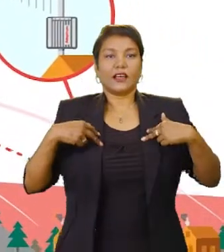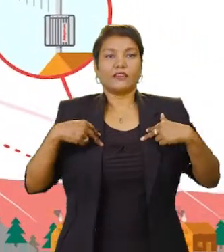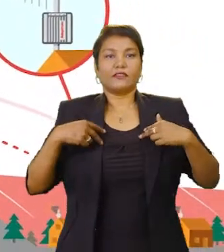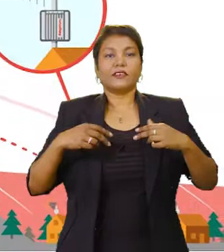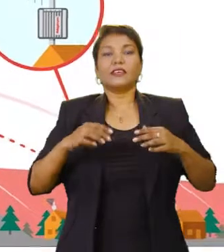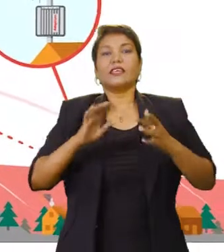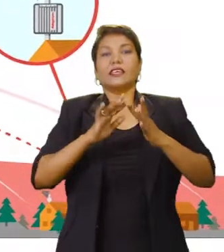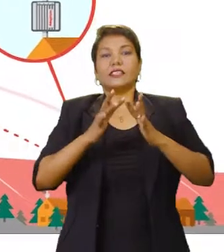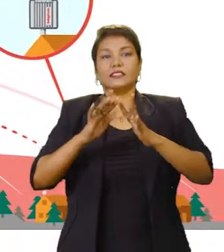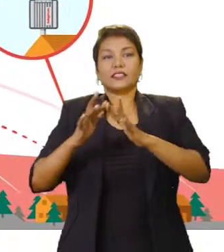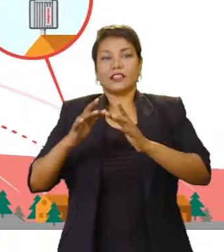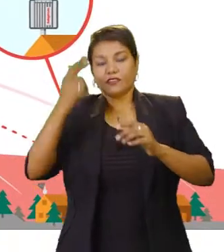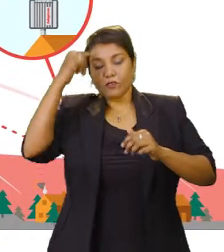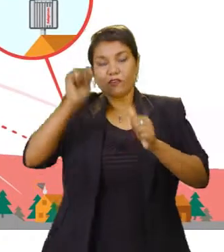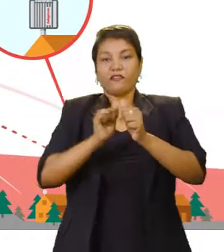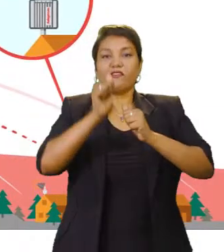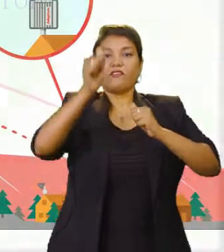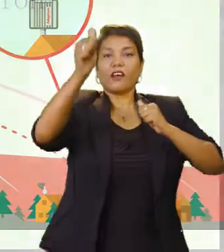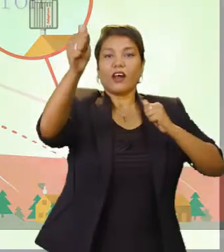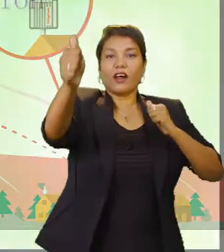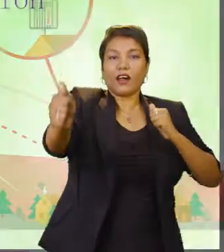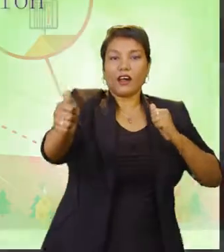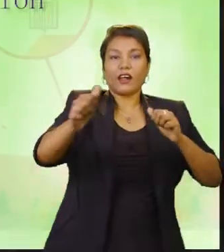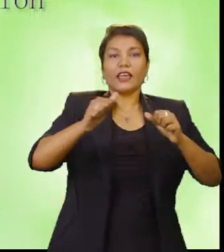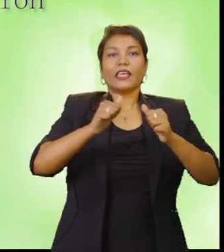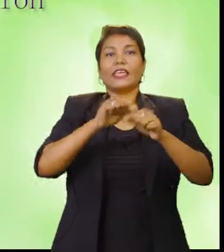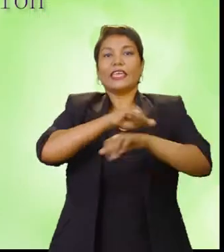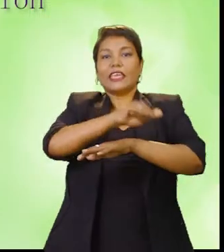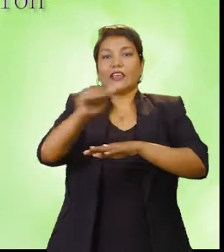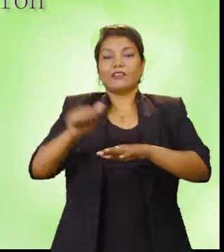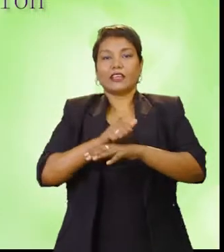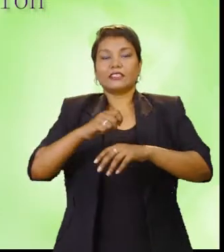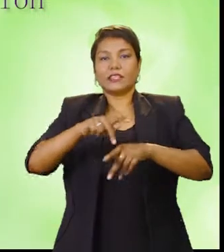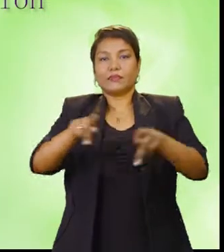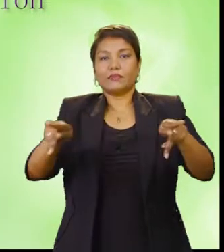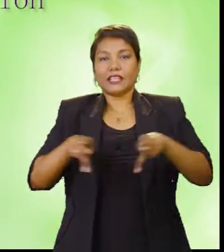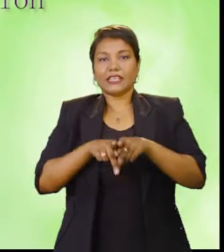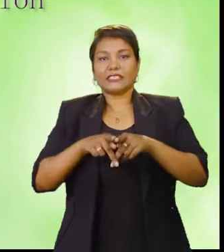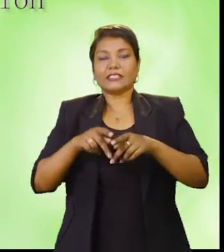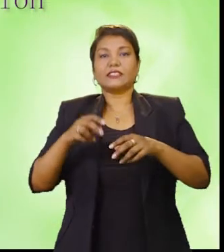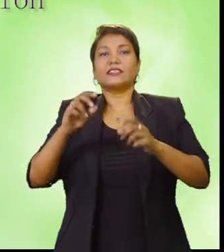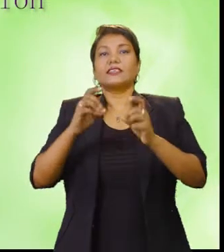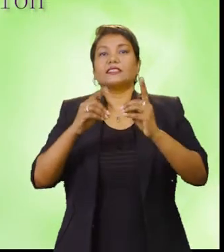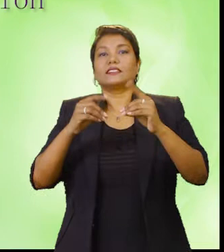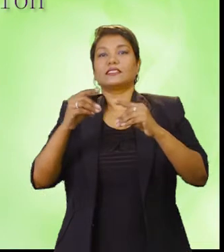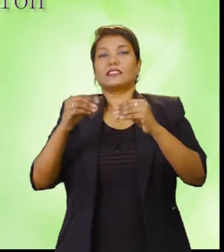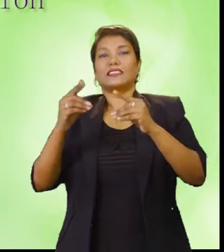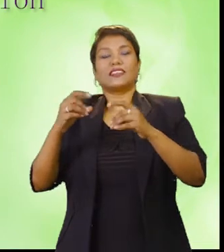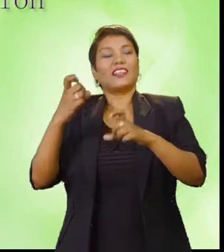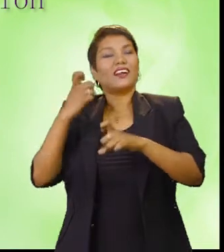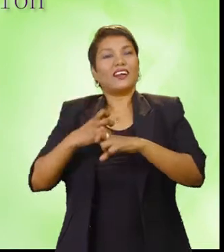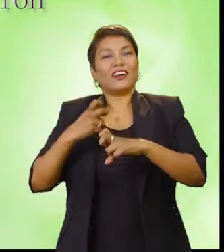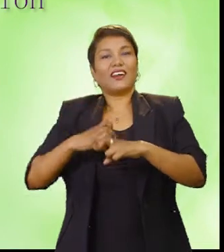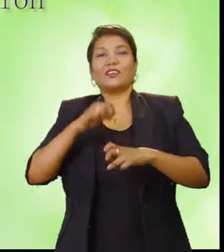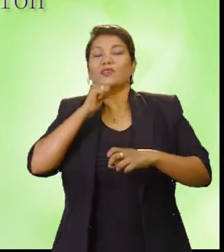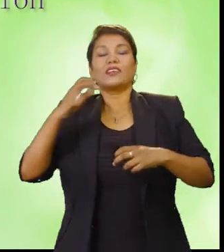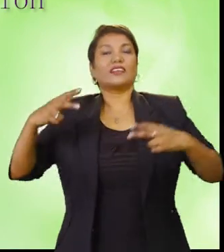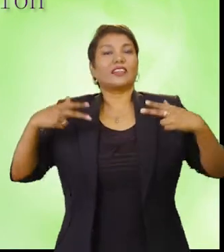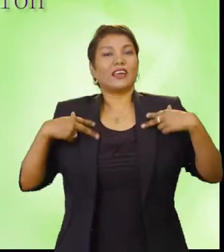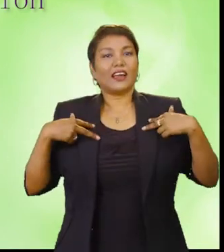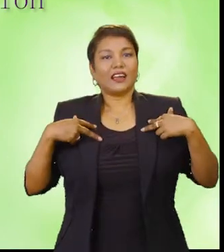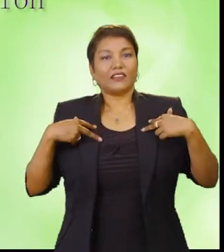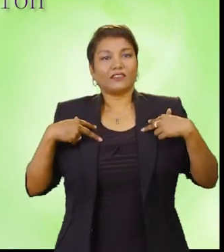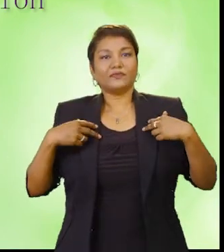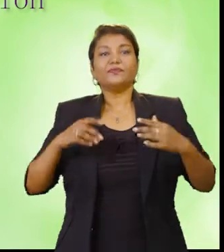bands over long distances and difficult terrain. As TATT outlined in its framework document, there is a